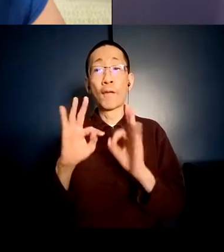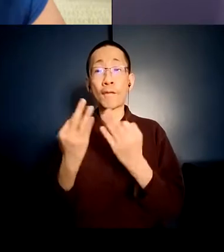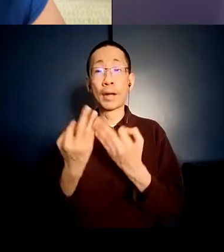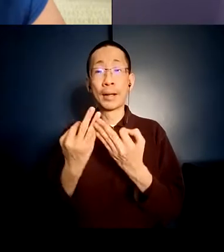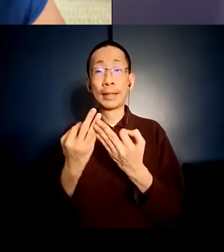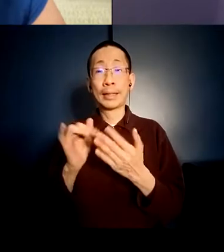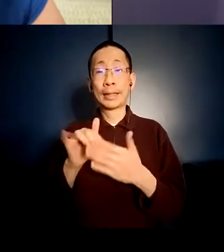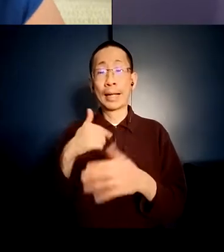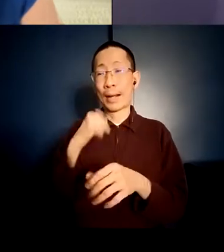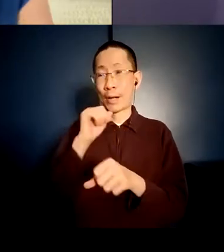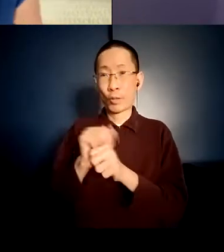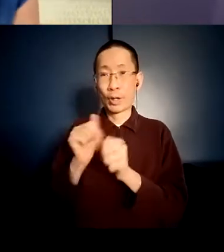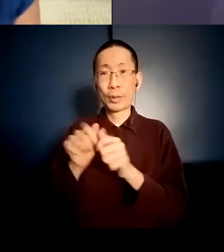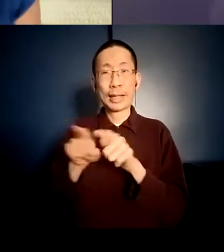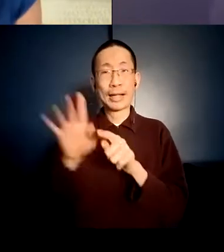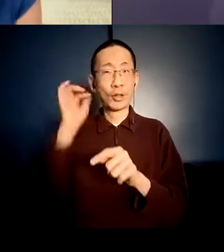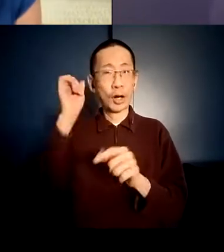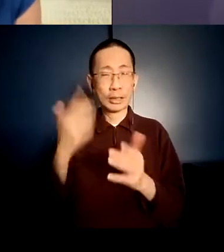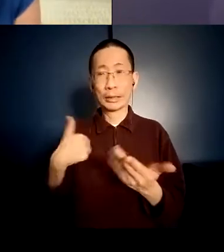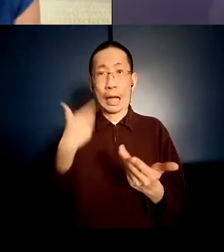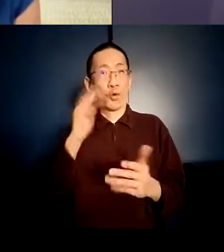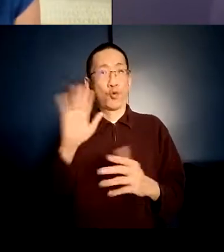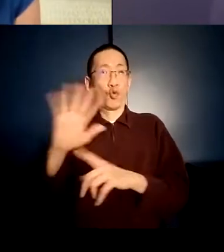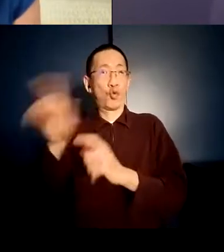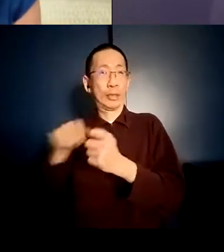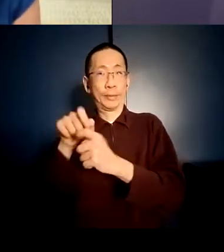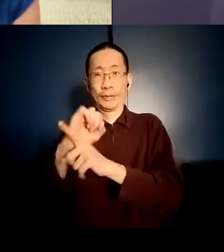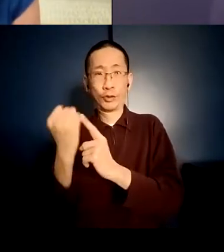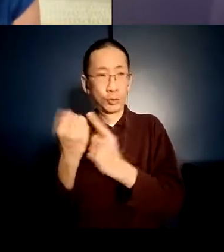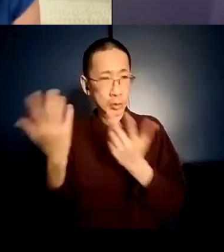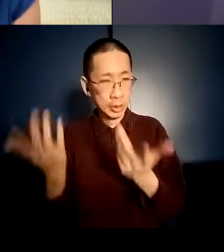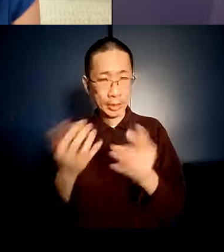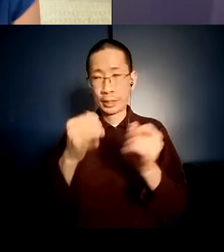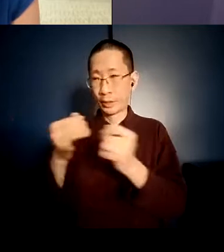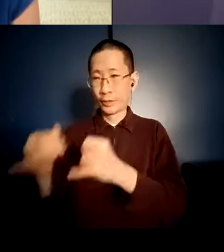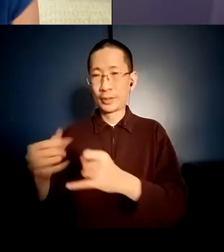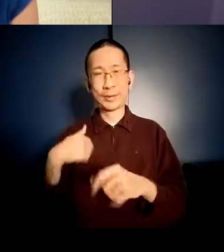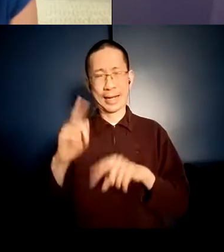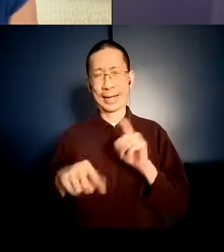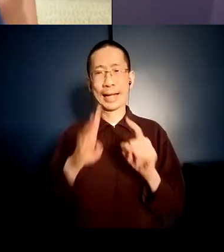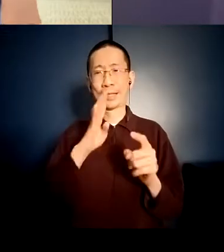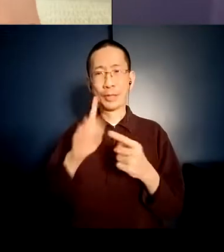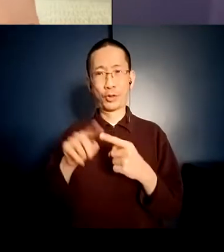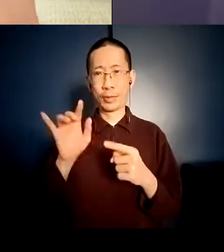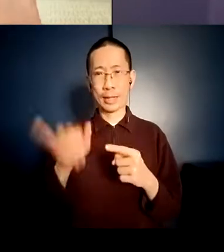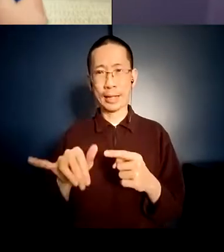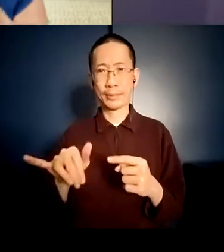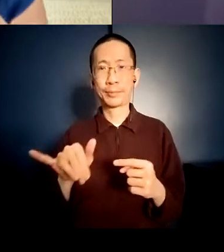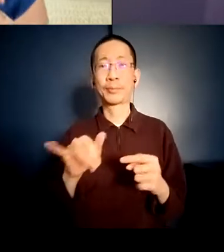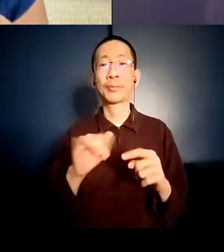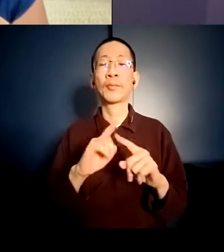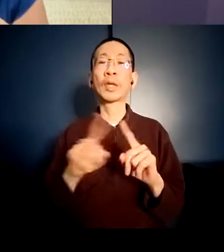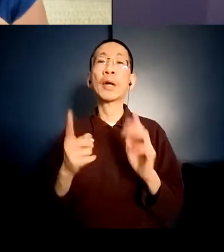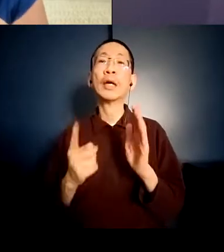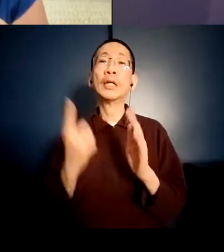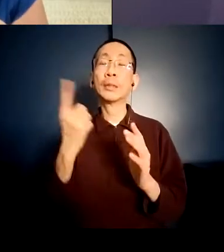not working with as your audiologist. I don't know what your situation is individually, so I can't speak to that. But